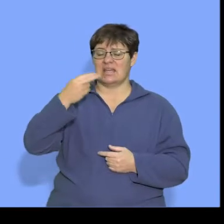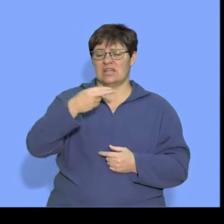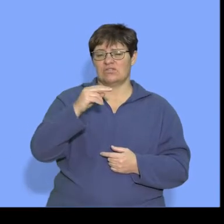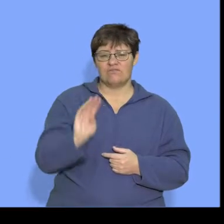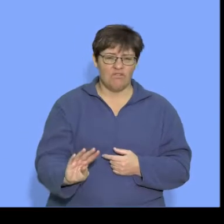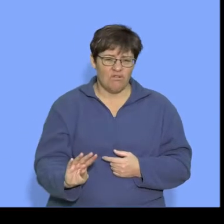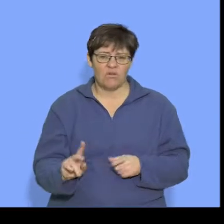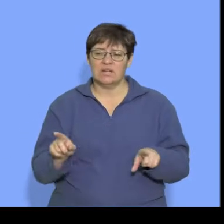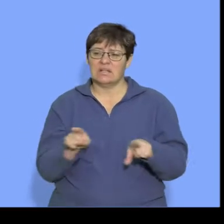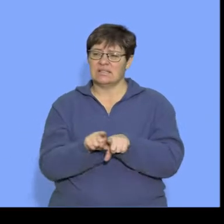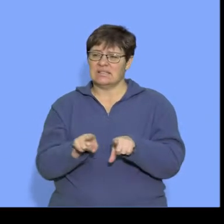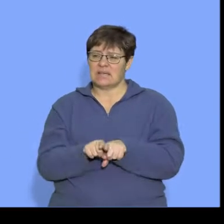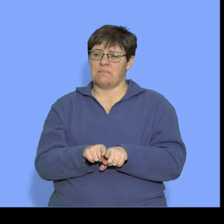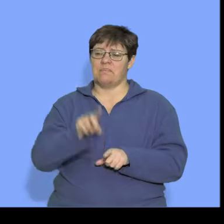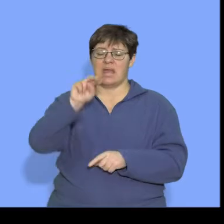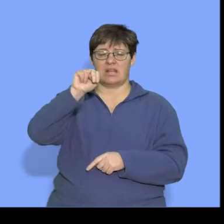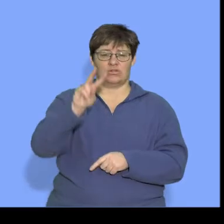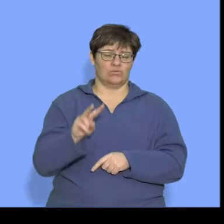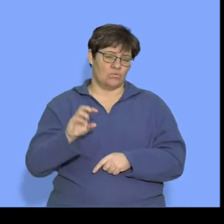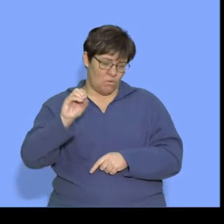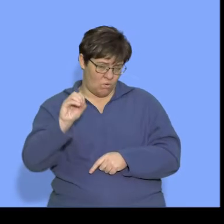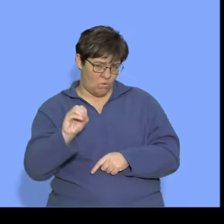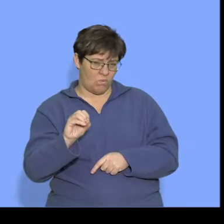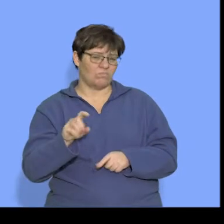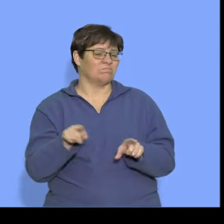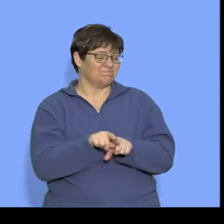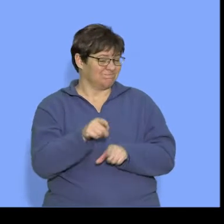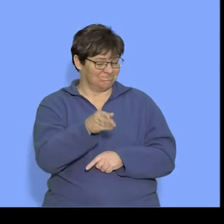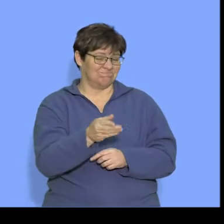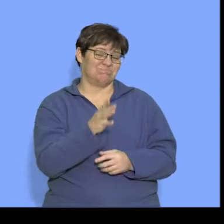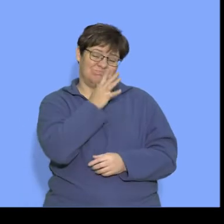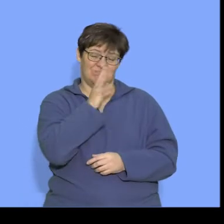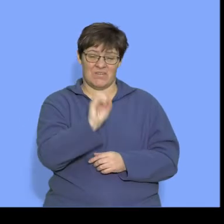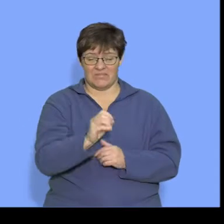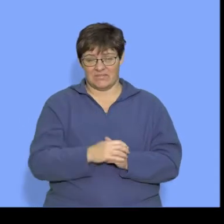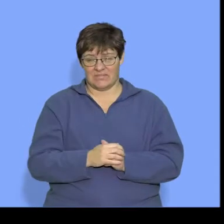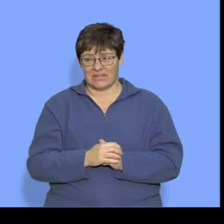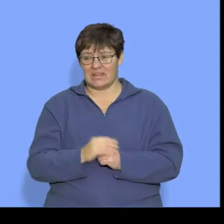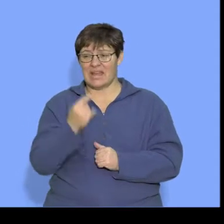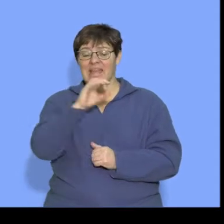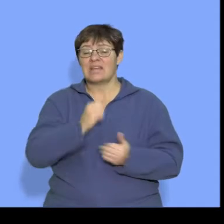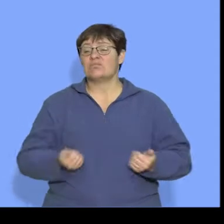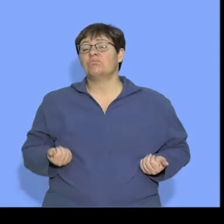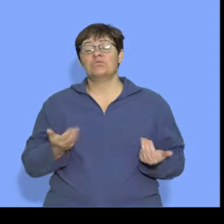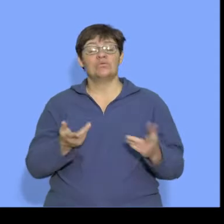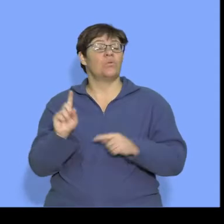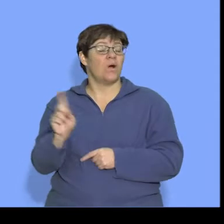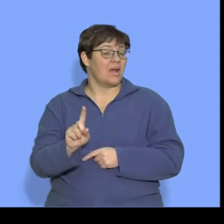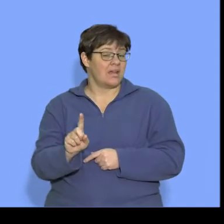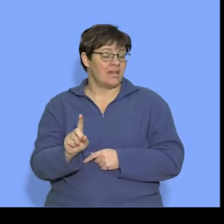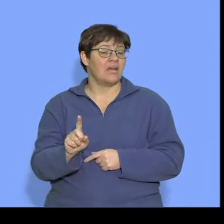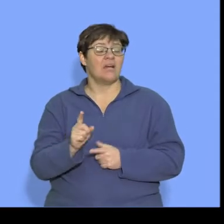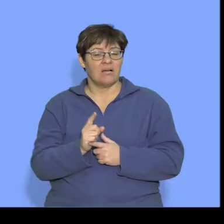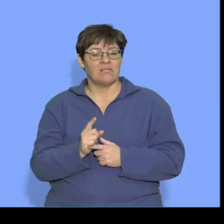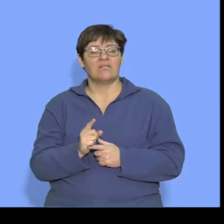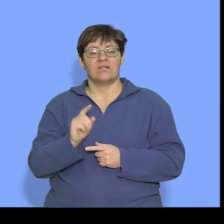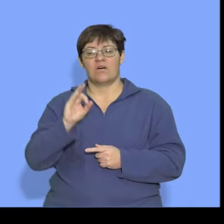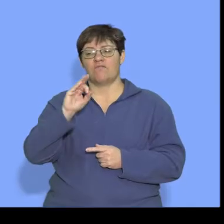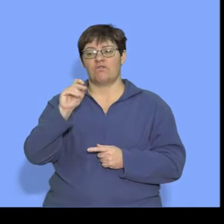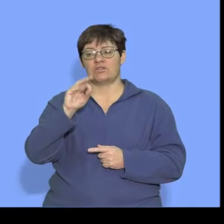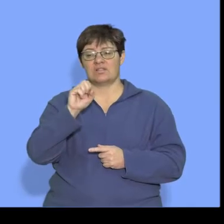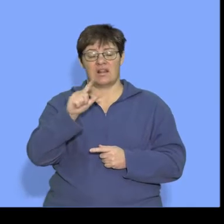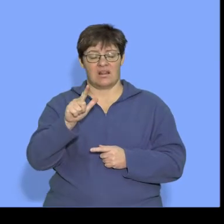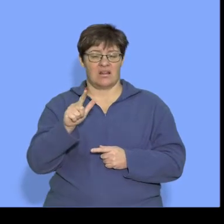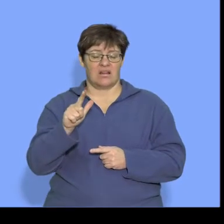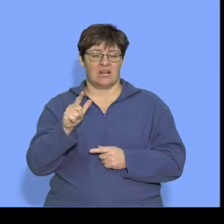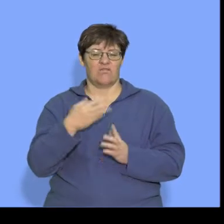and nitrous oxide, which are also emitted. There are lots of these gases are produced by the use and the combustion of fossil fuels, as